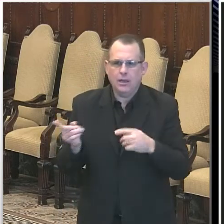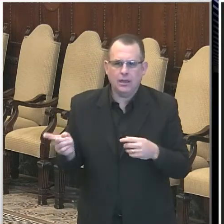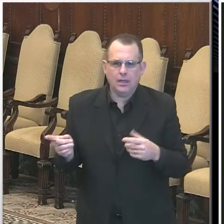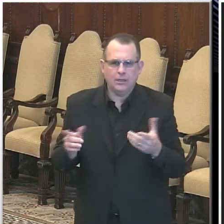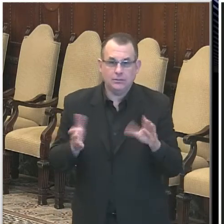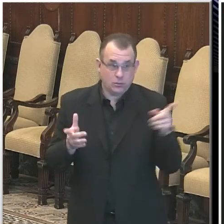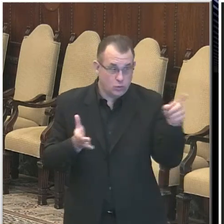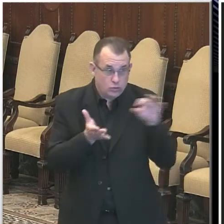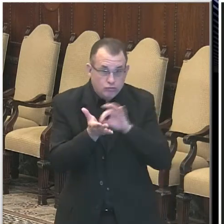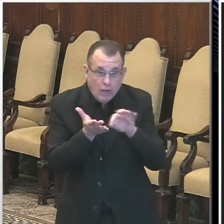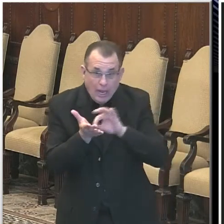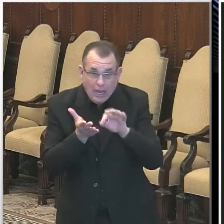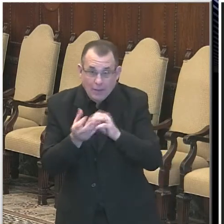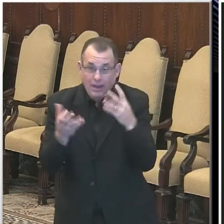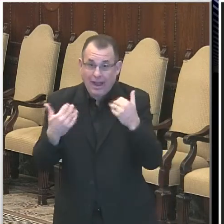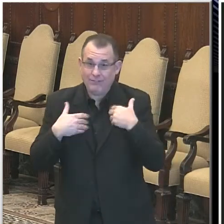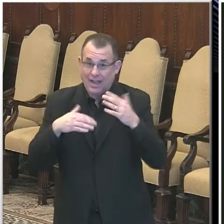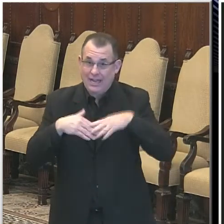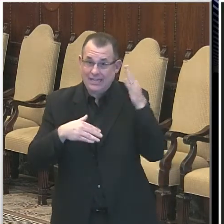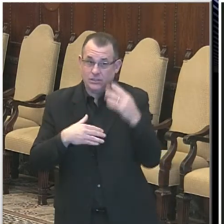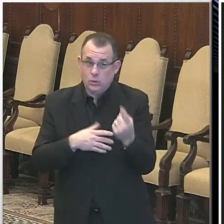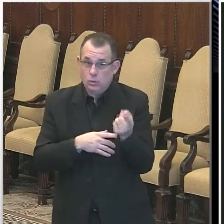confirmed case? What does that process look like?